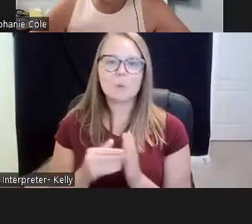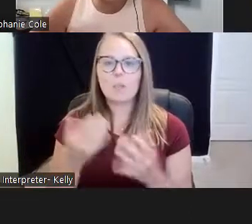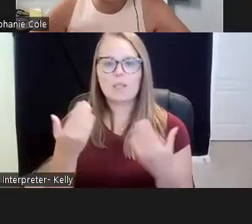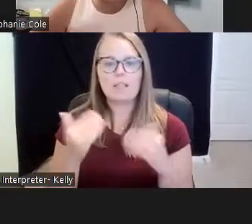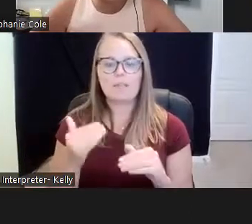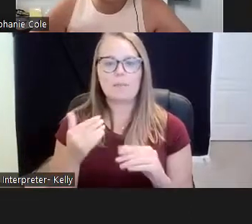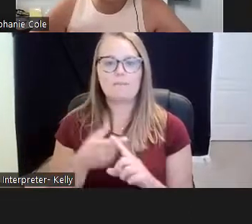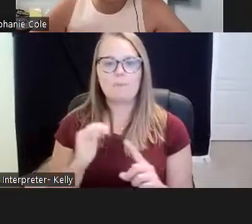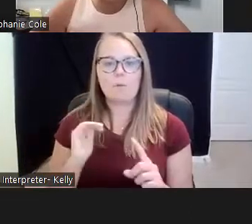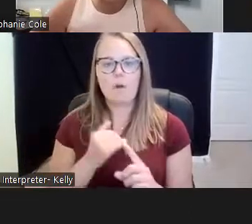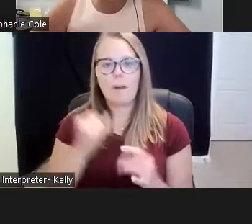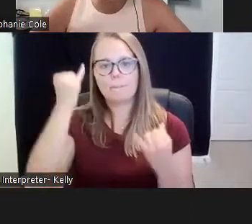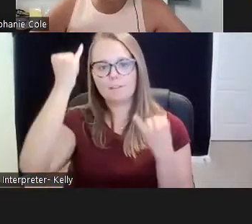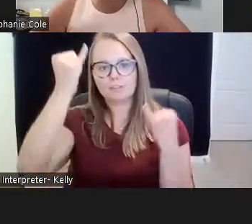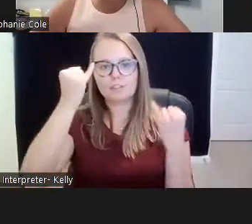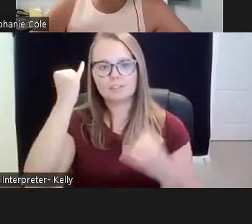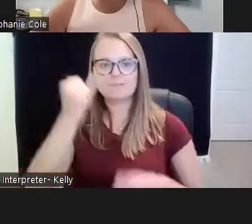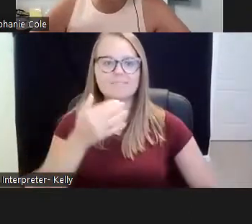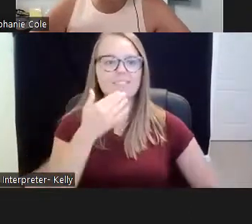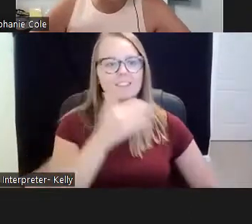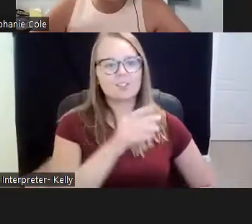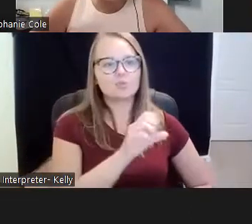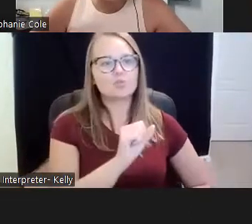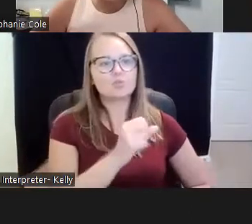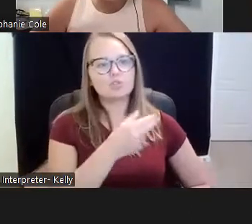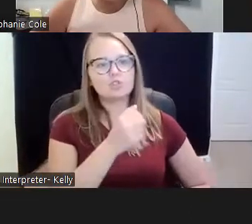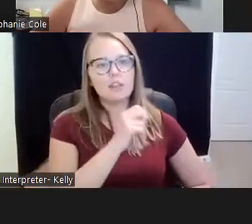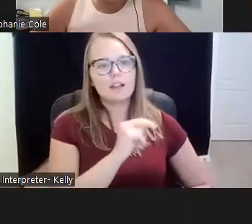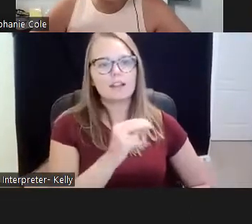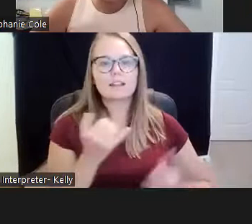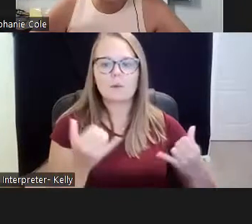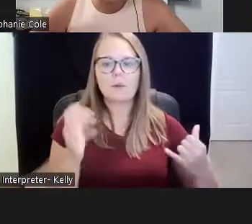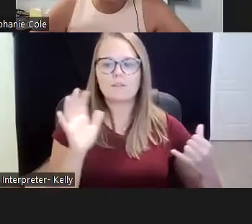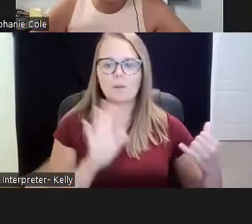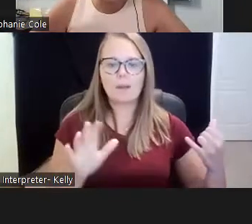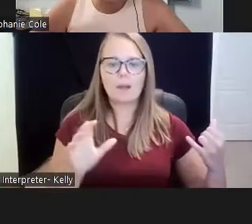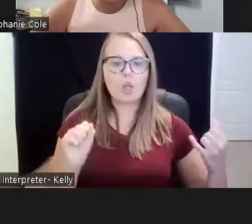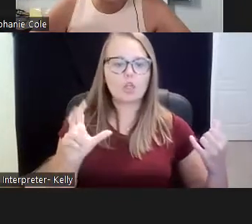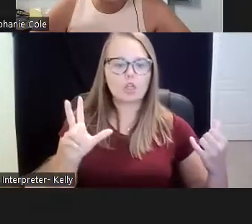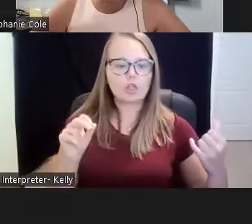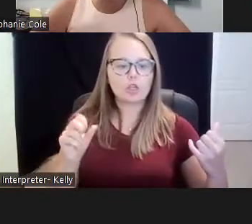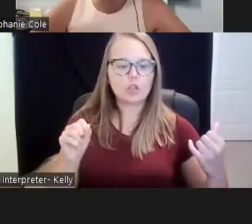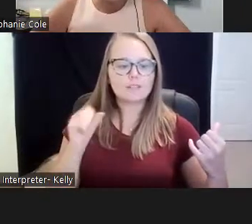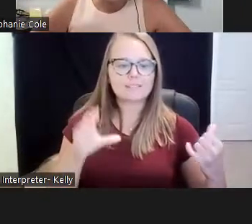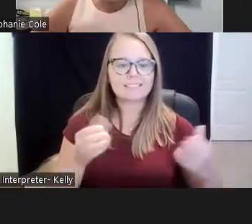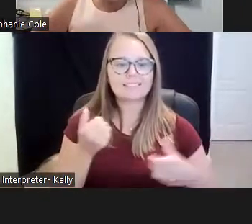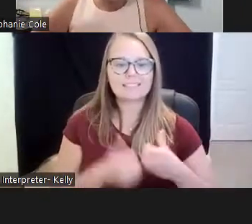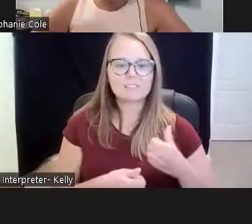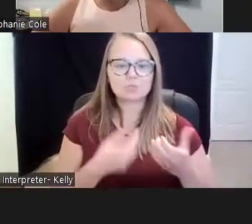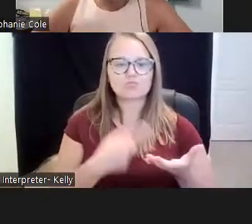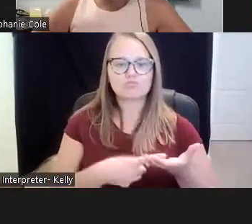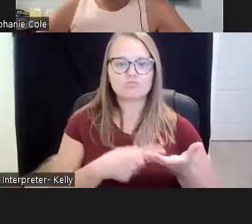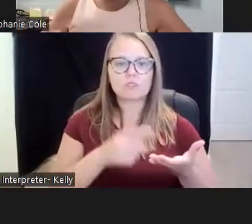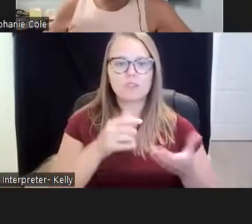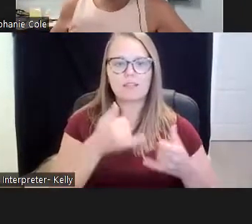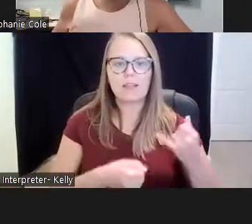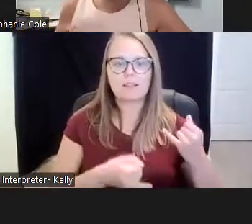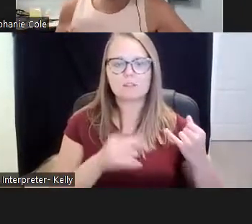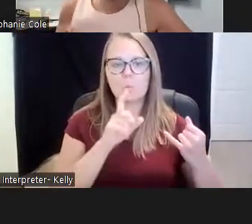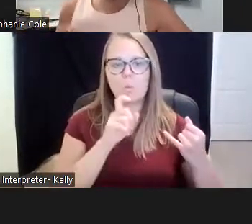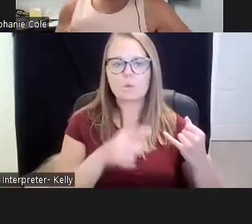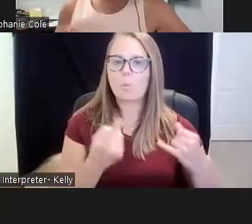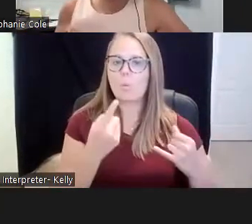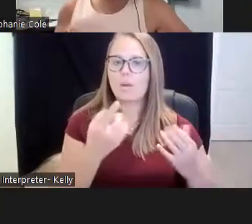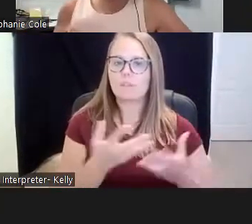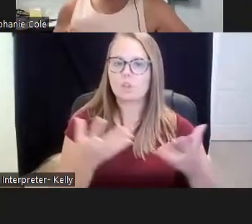imagination. Thank you, Shannon. Now we have about 30 seconds each to deal with that last question, which is, you know, one thing that you